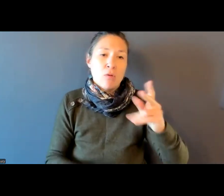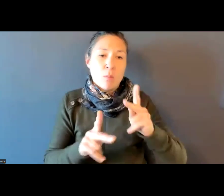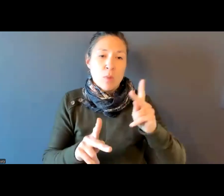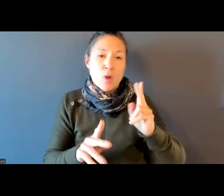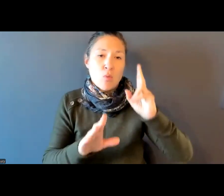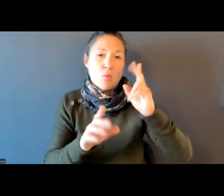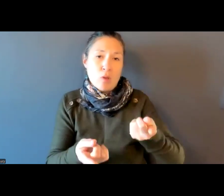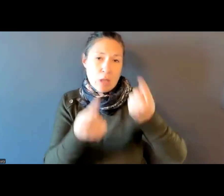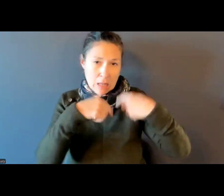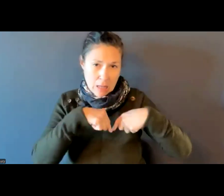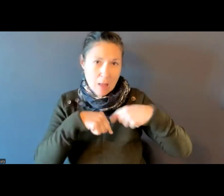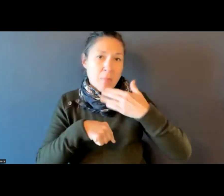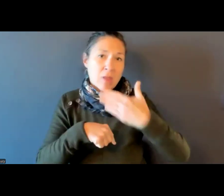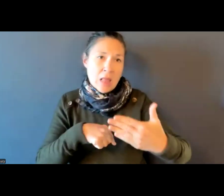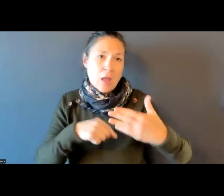I'm